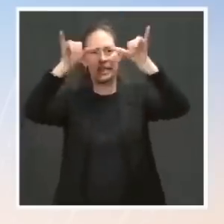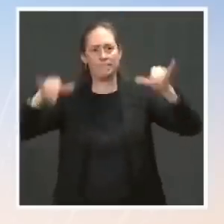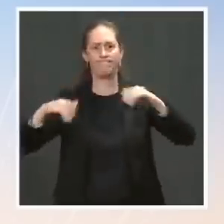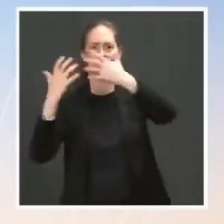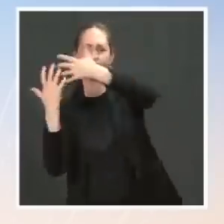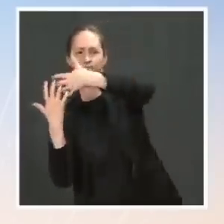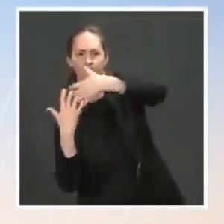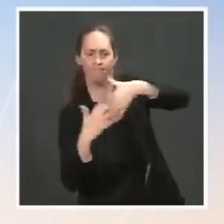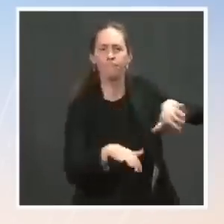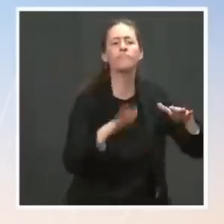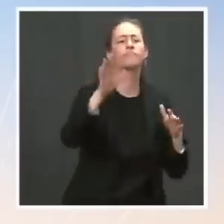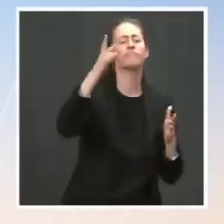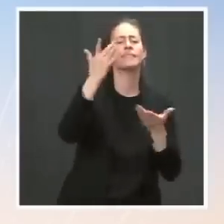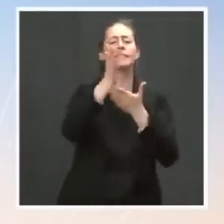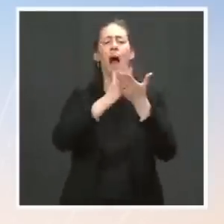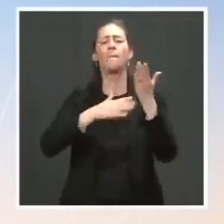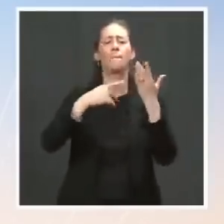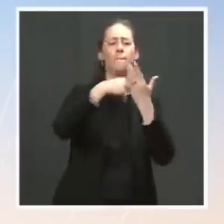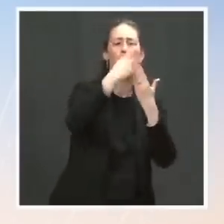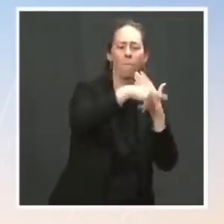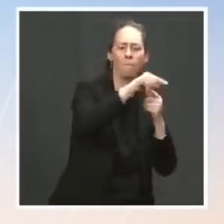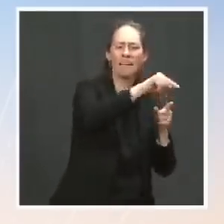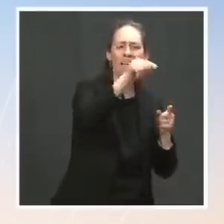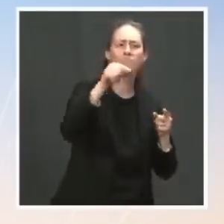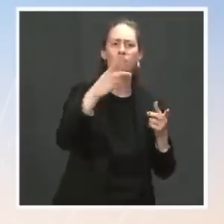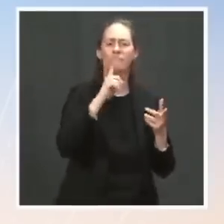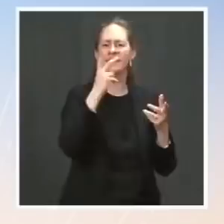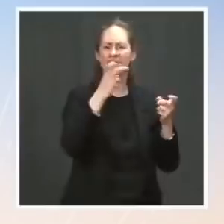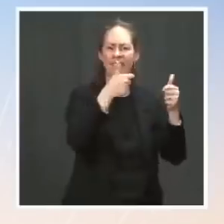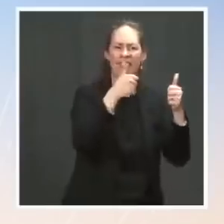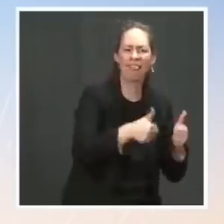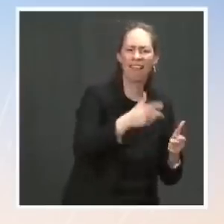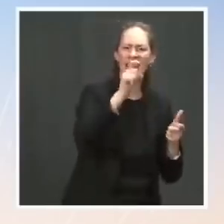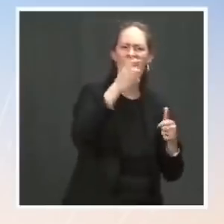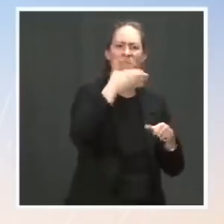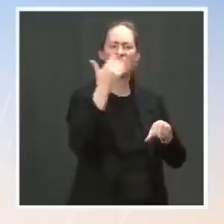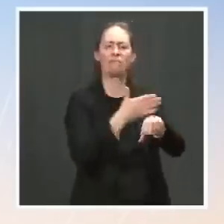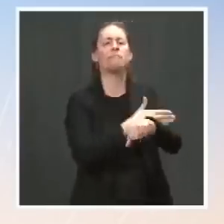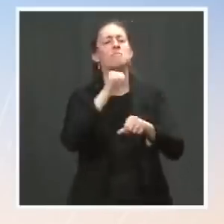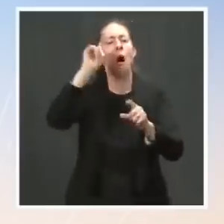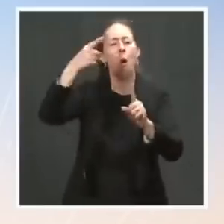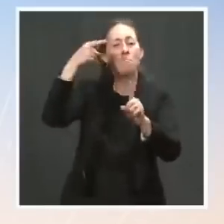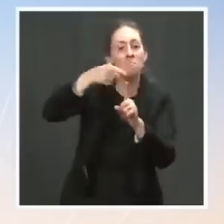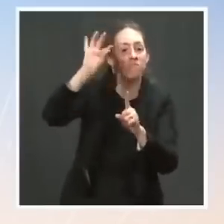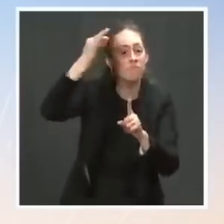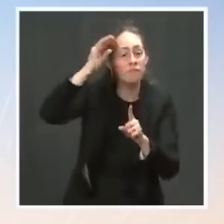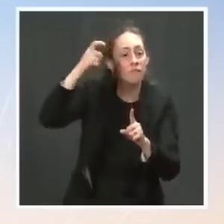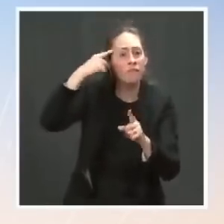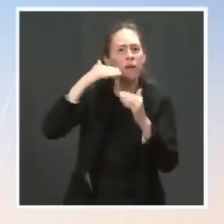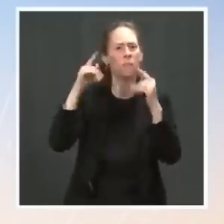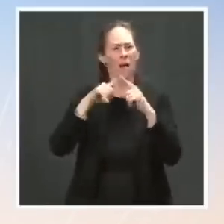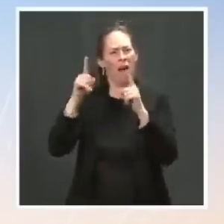few years. It's not just the federal government. It is also a lot of important organizations around the world that help address this. And his concern was, in